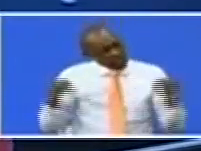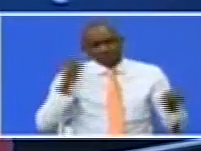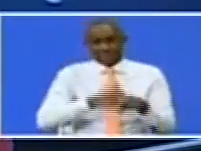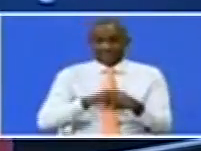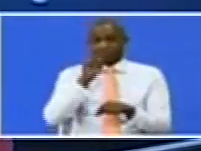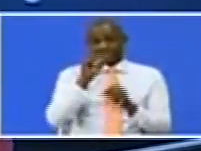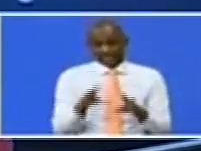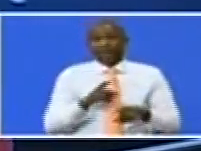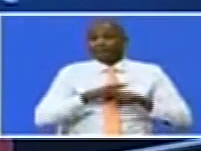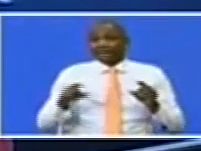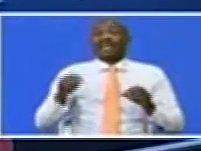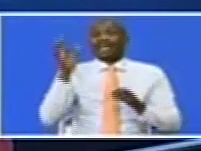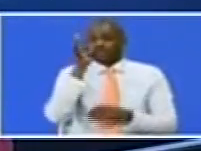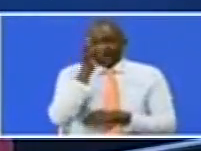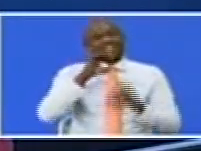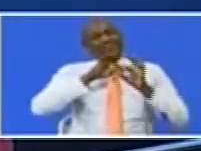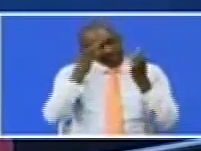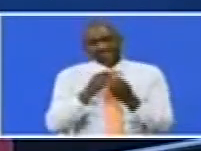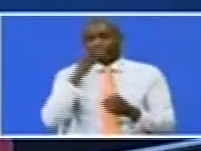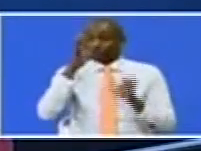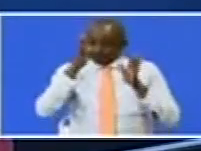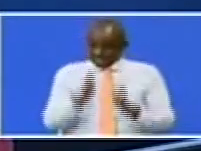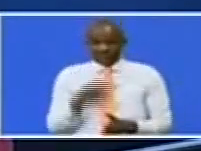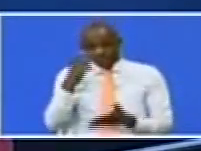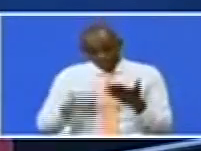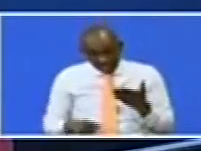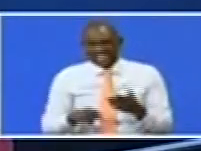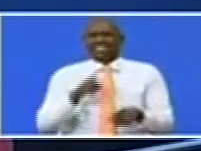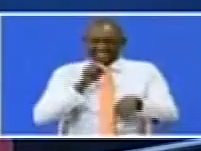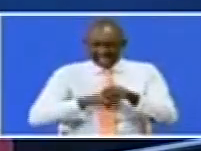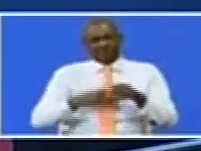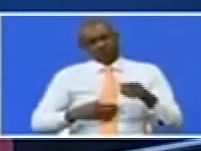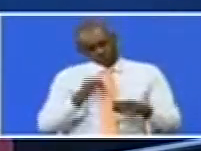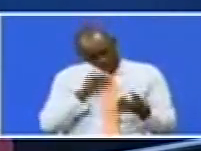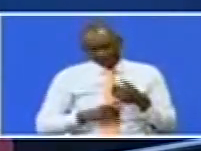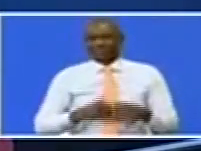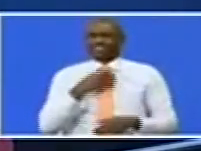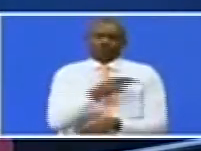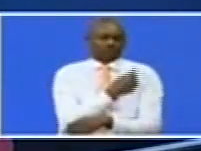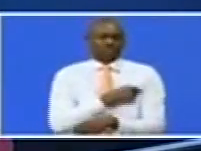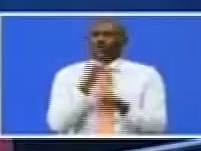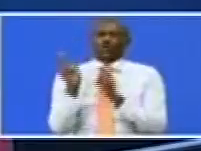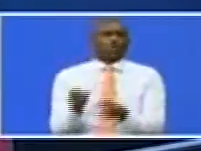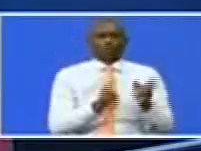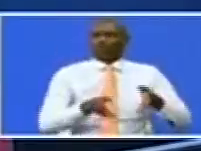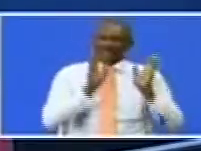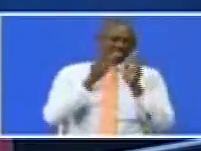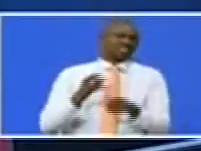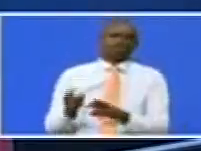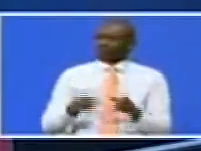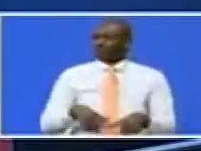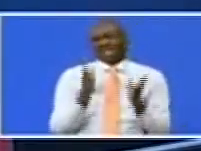the Kibaki family spokesman says the hospital visit was just for a routine checkup. KTN's Timothy Eteno has the